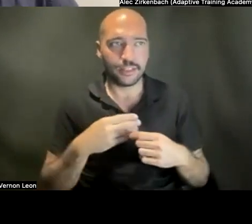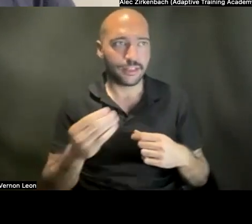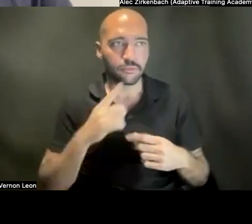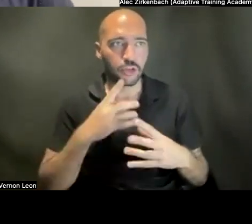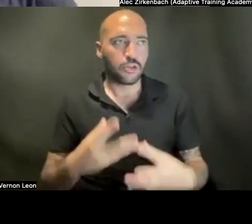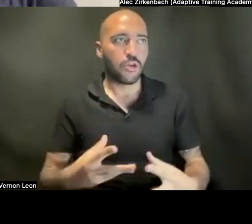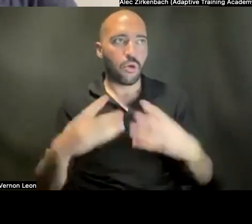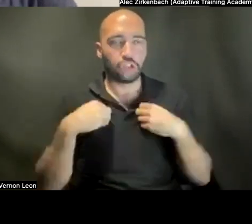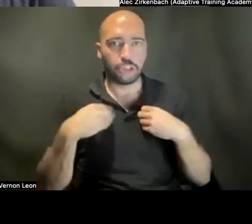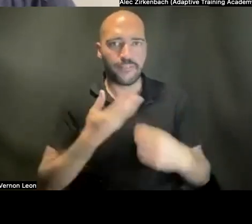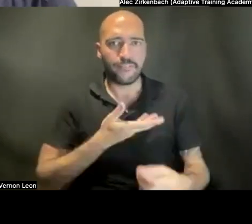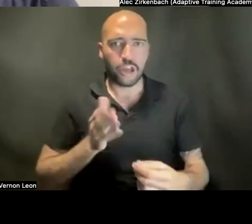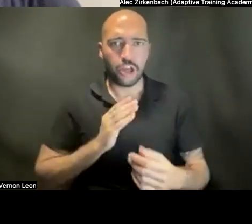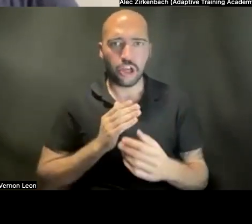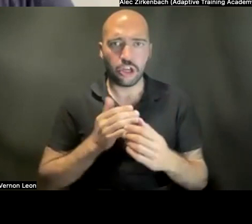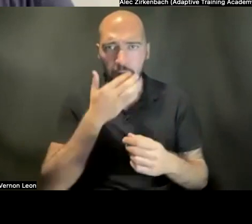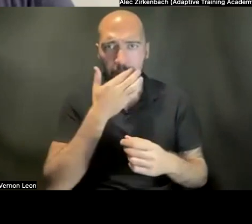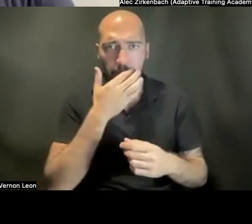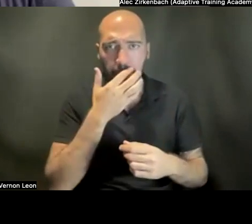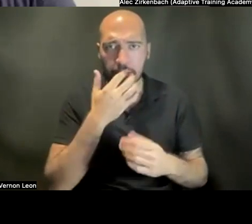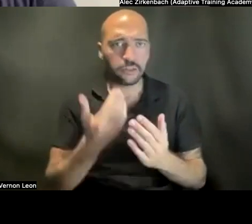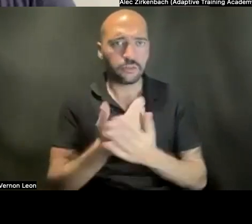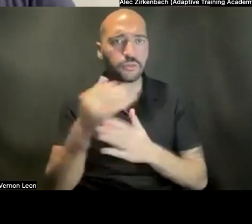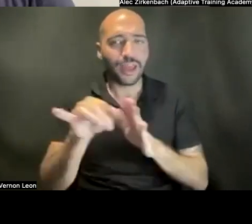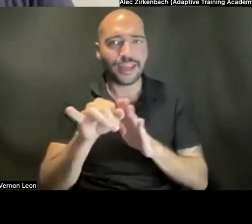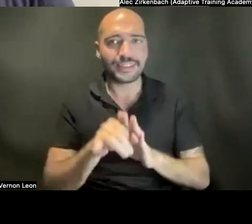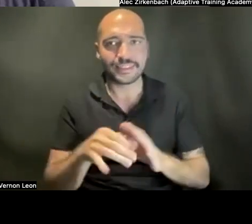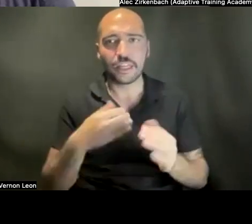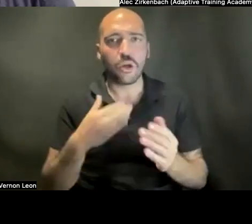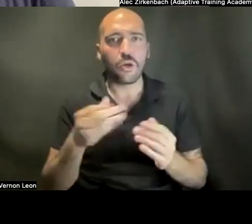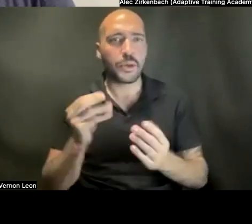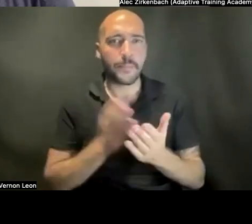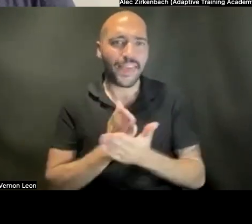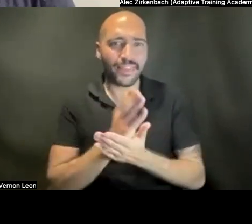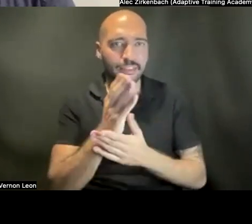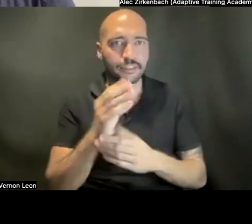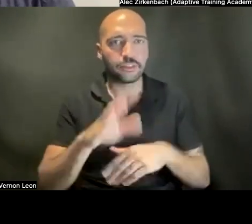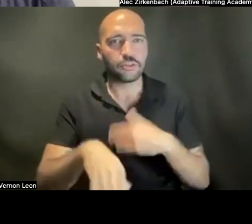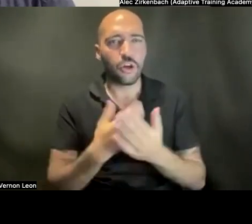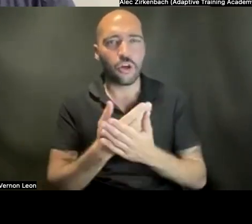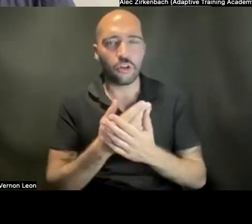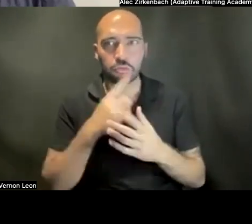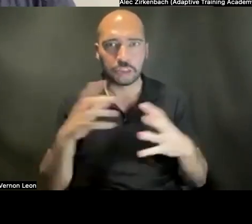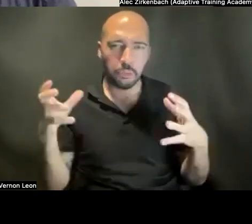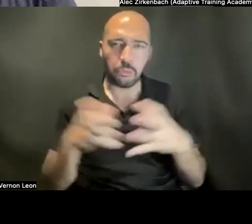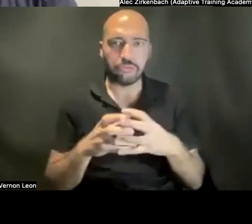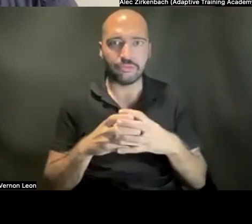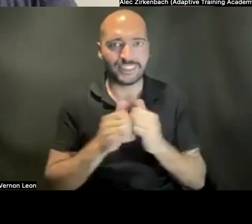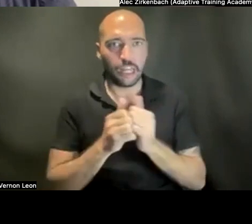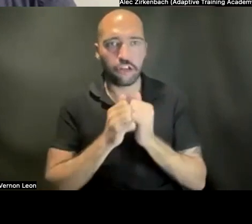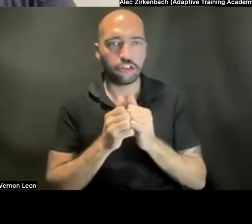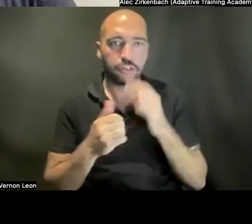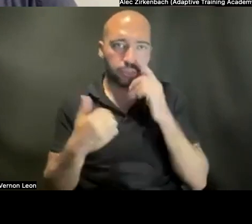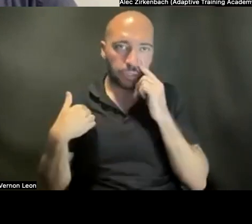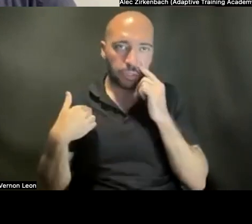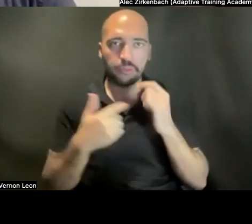ownership of our new identities and our own paths. It's all really balled up together. We've